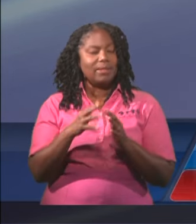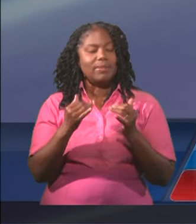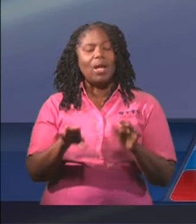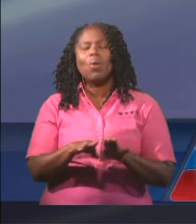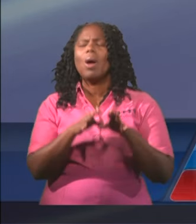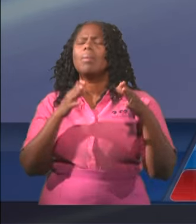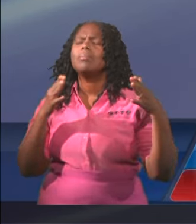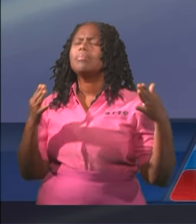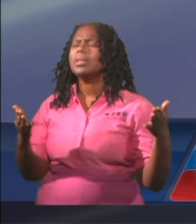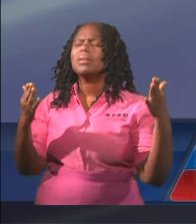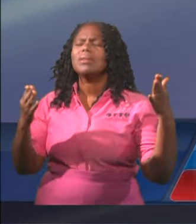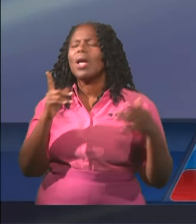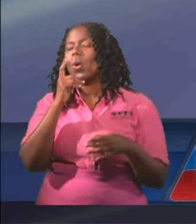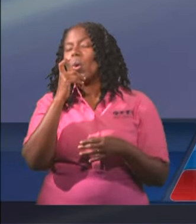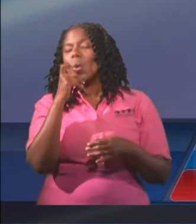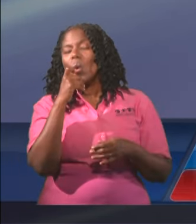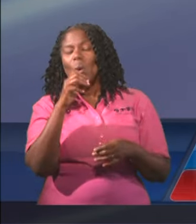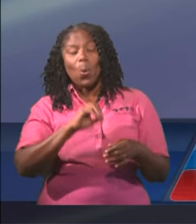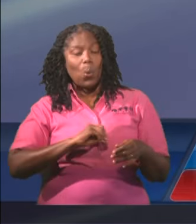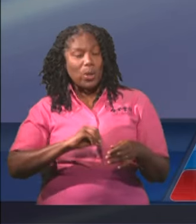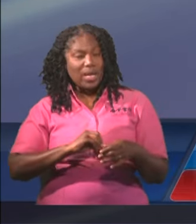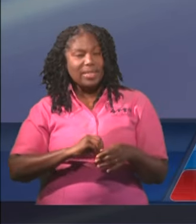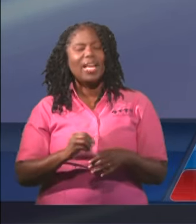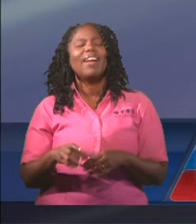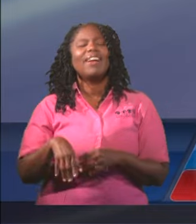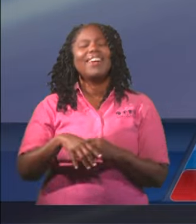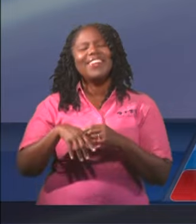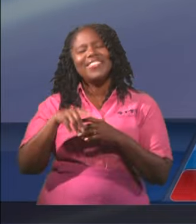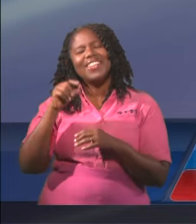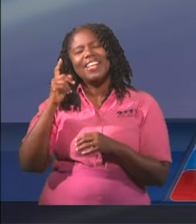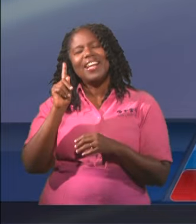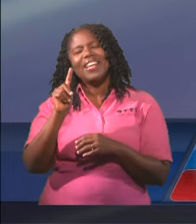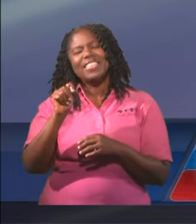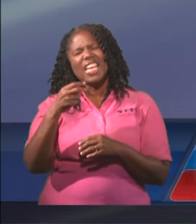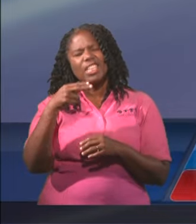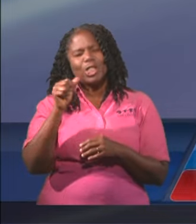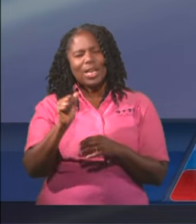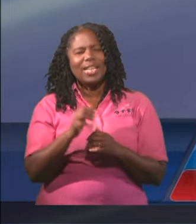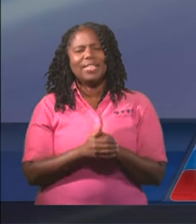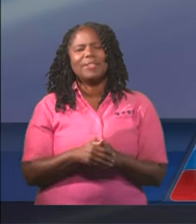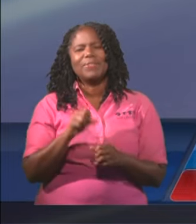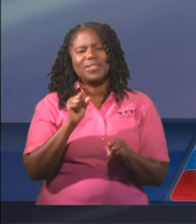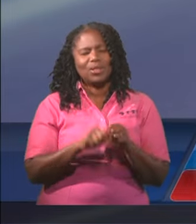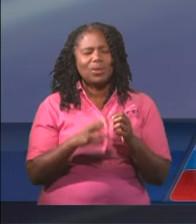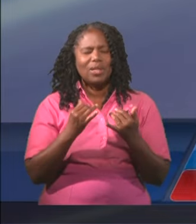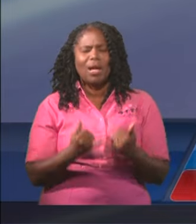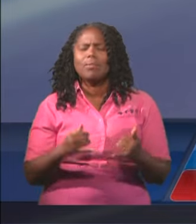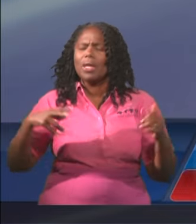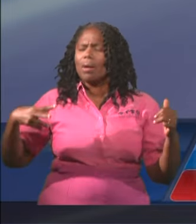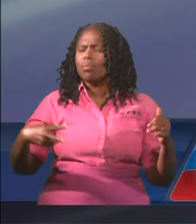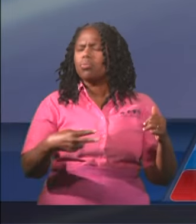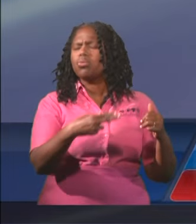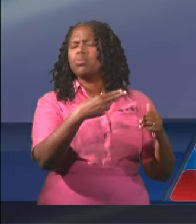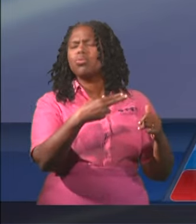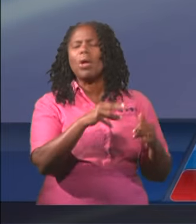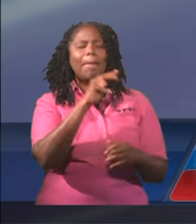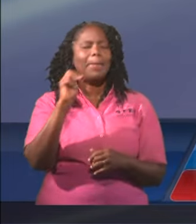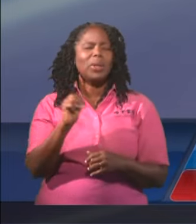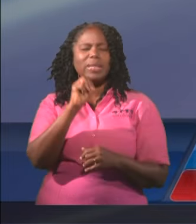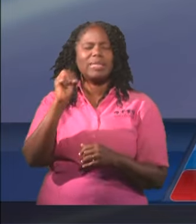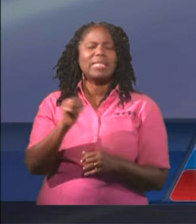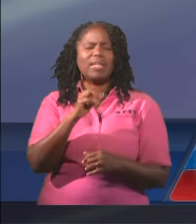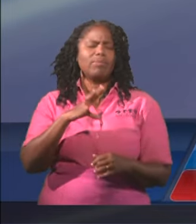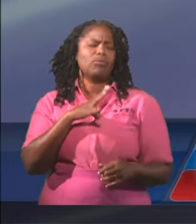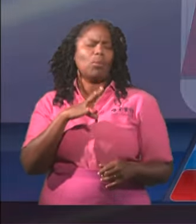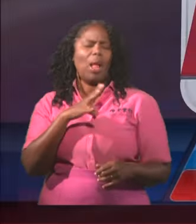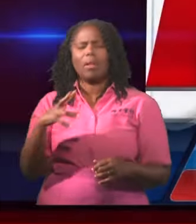in 2015. Renovation works were conducted, and the hotel was officially opened on Monday. Caricia Douglas tells